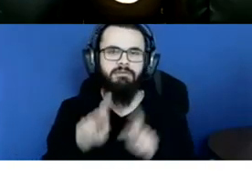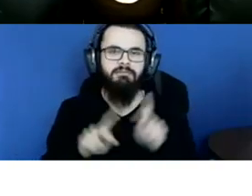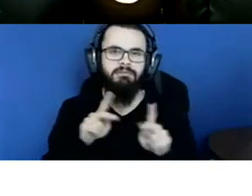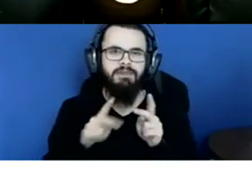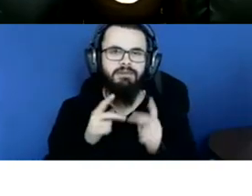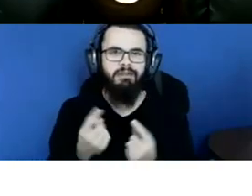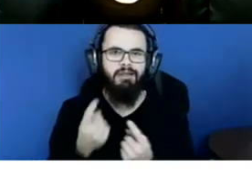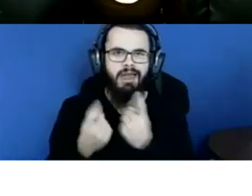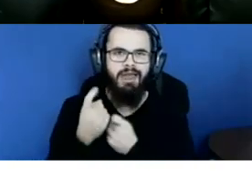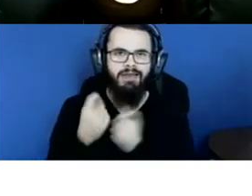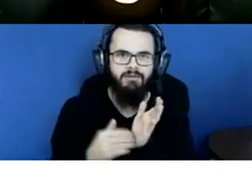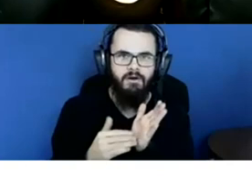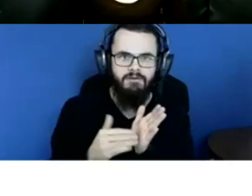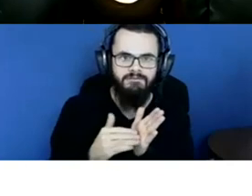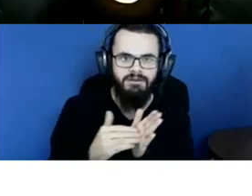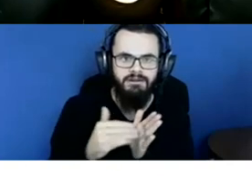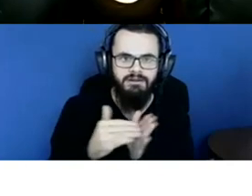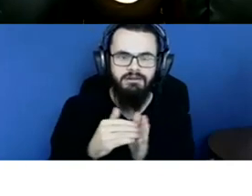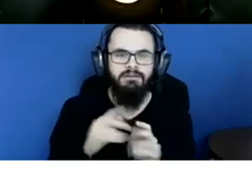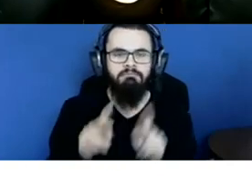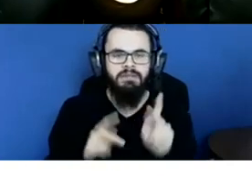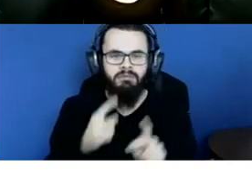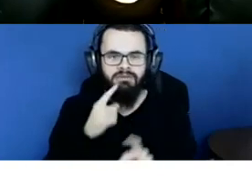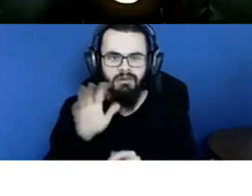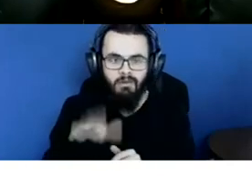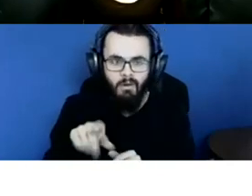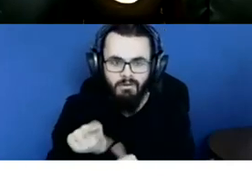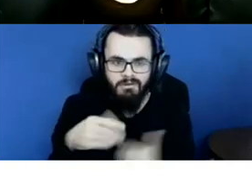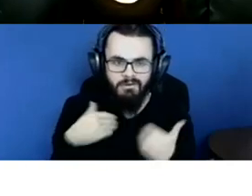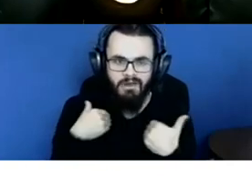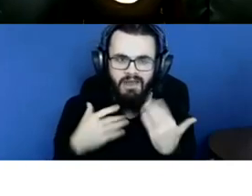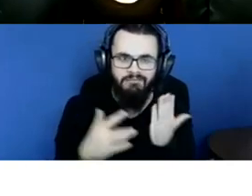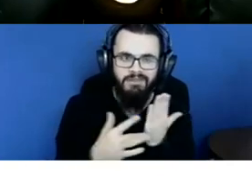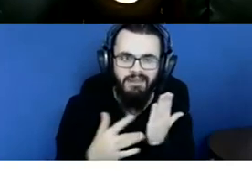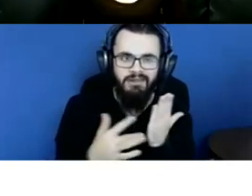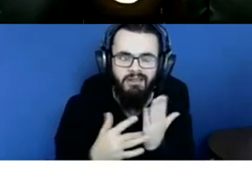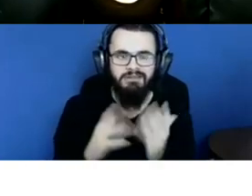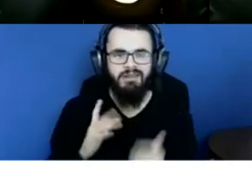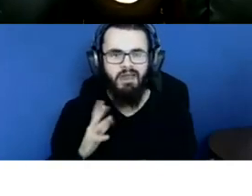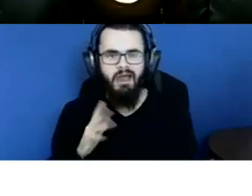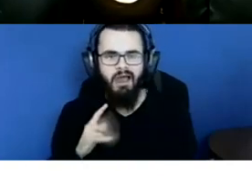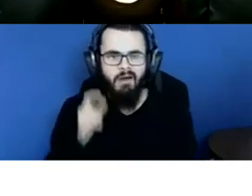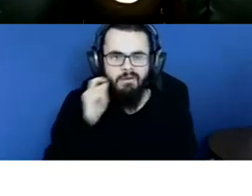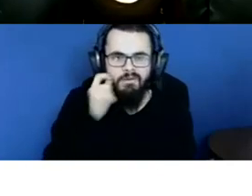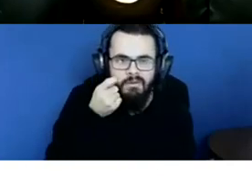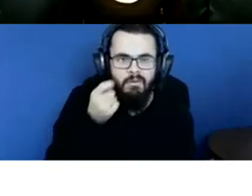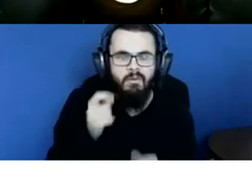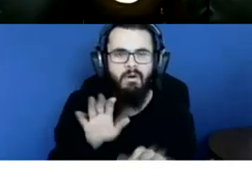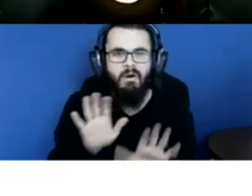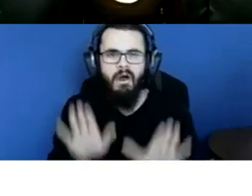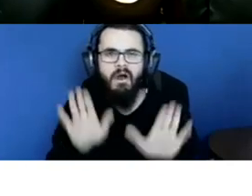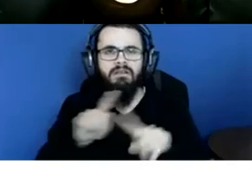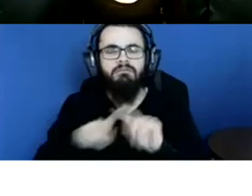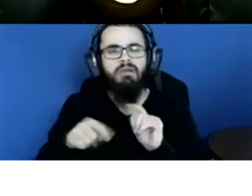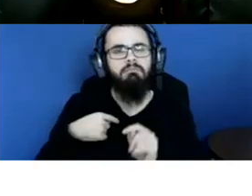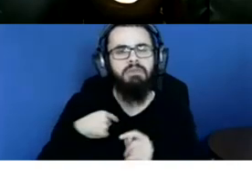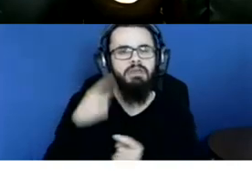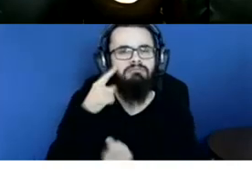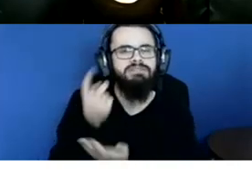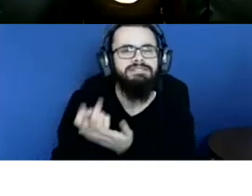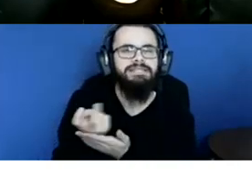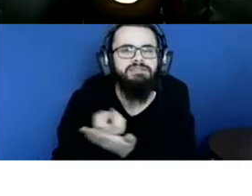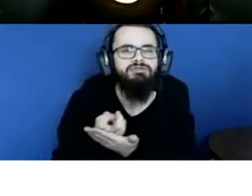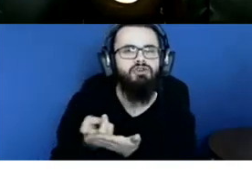these technology, which is pretty cool, but I have seizures. So how would that help me